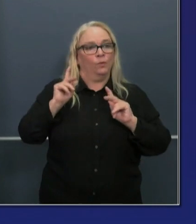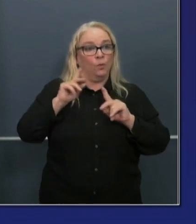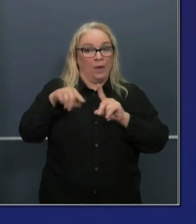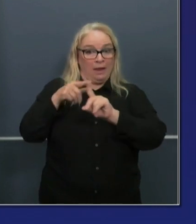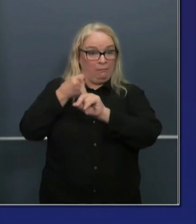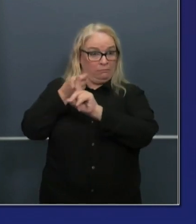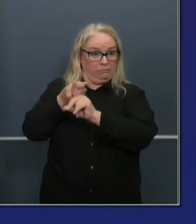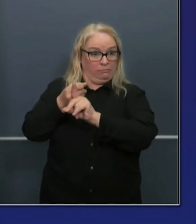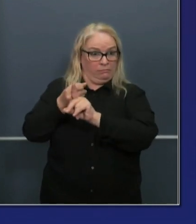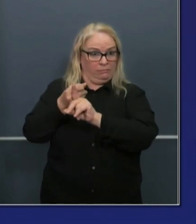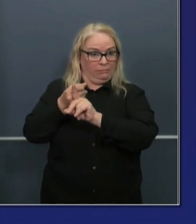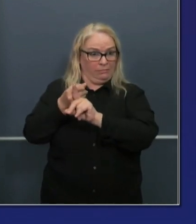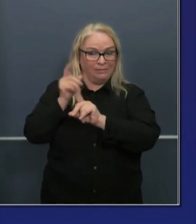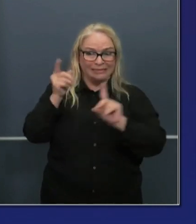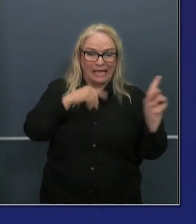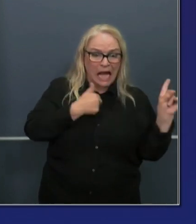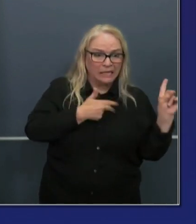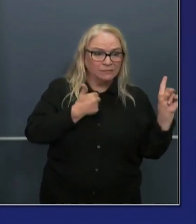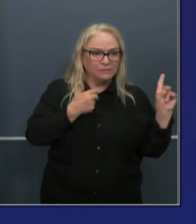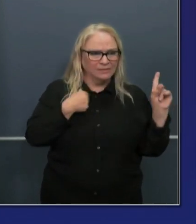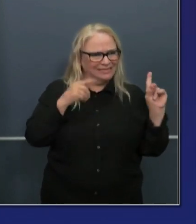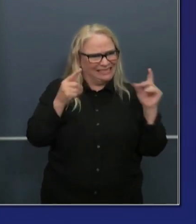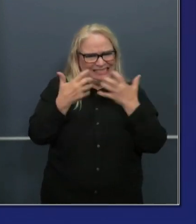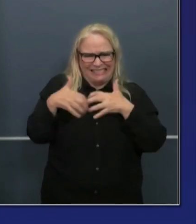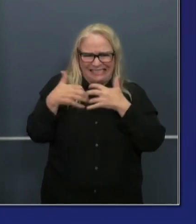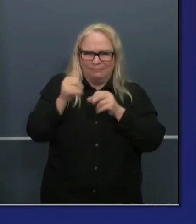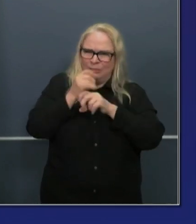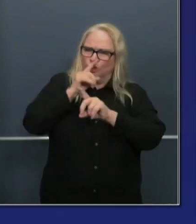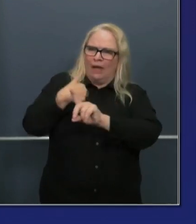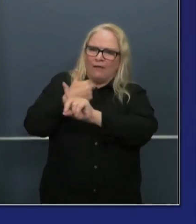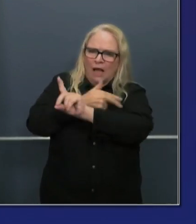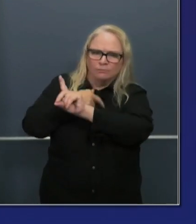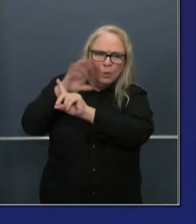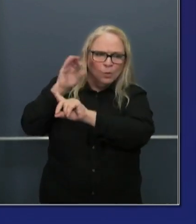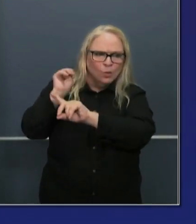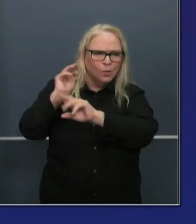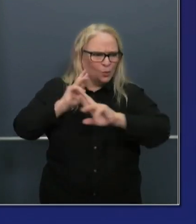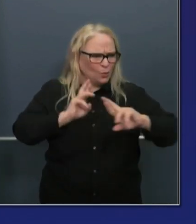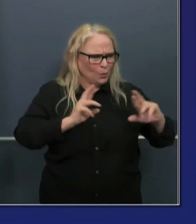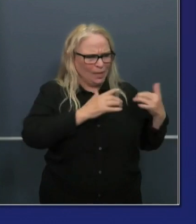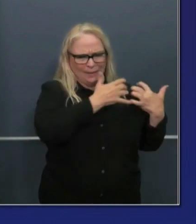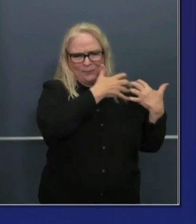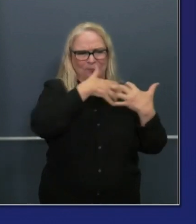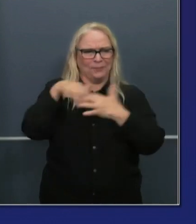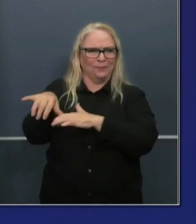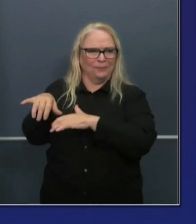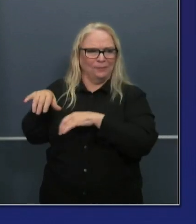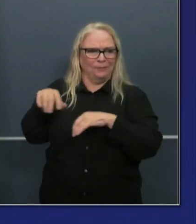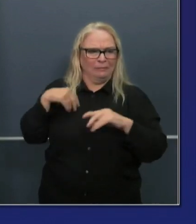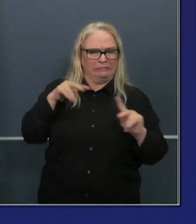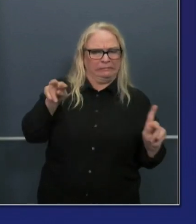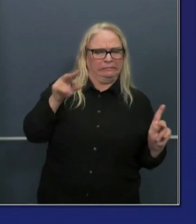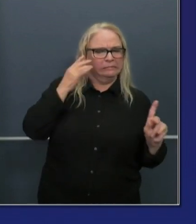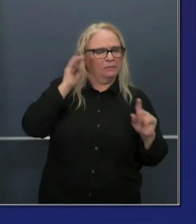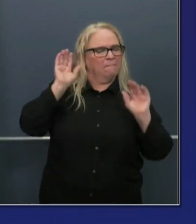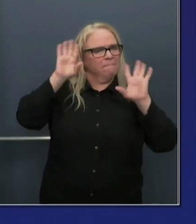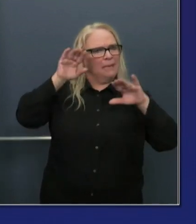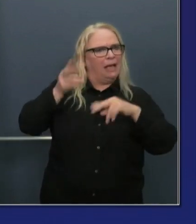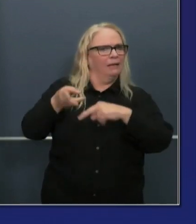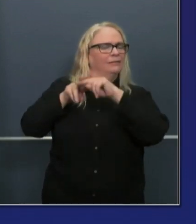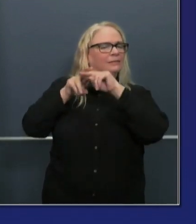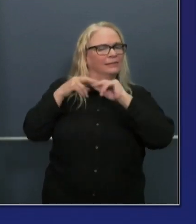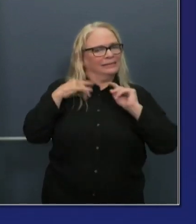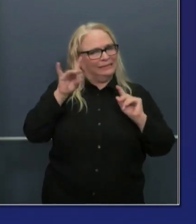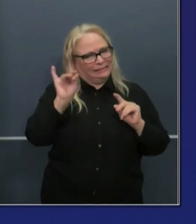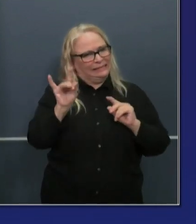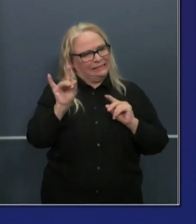medical care, an environment where invariably the numbers would start increasing, particularly in a state that mitigated the spike in the curve.